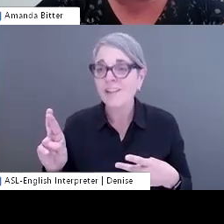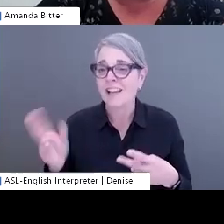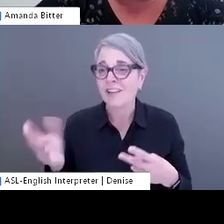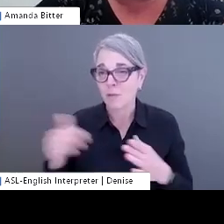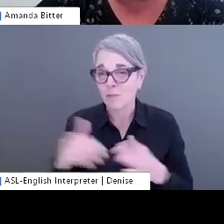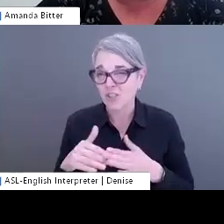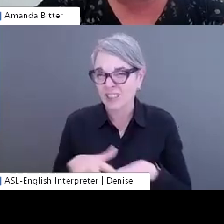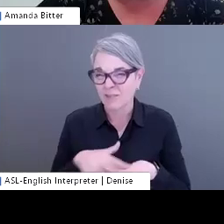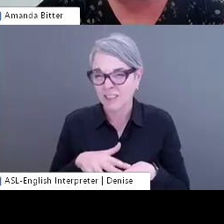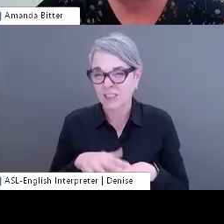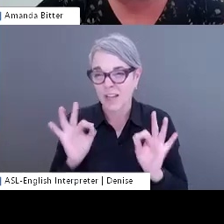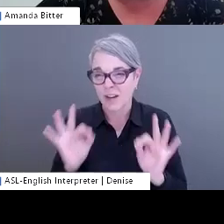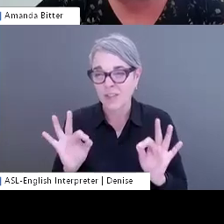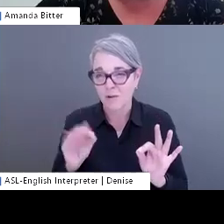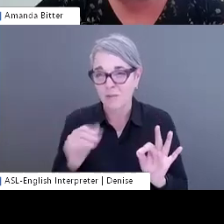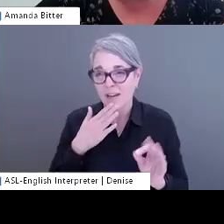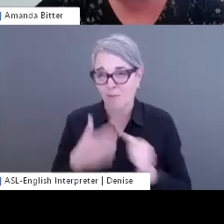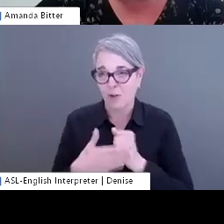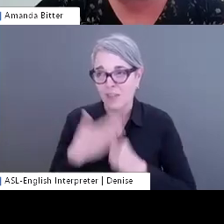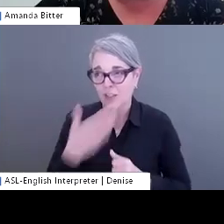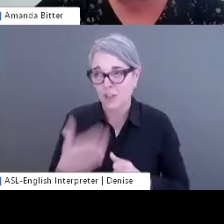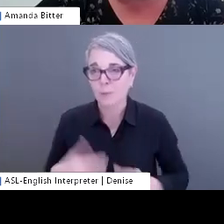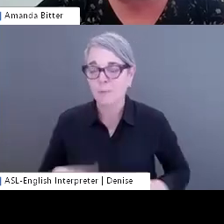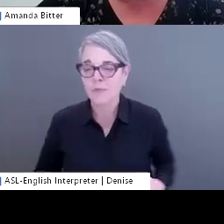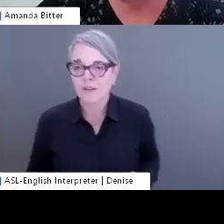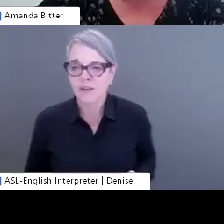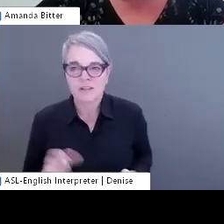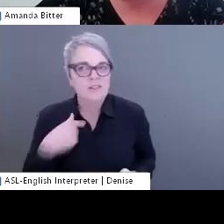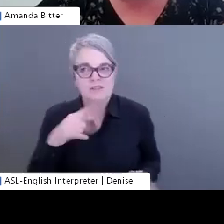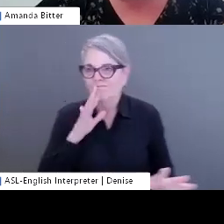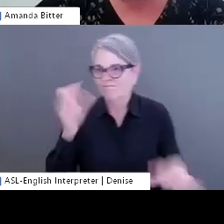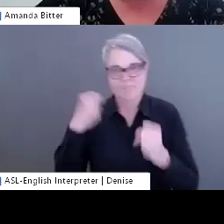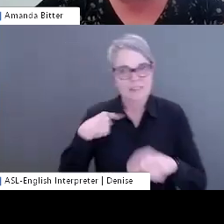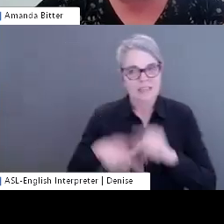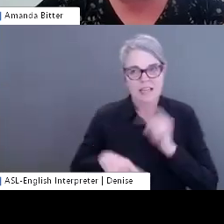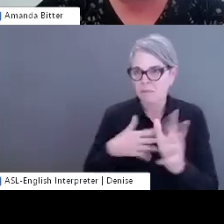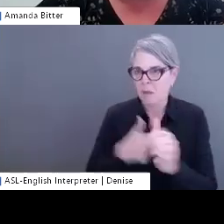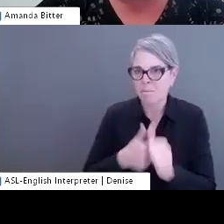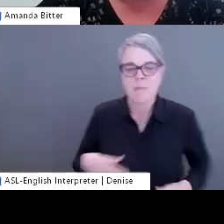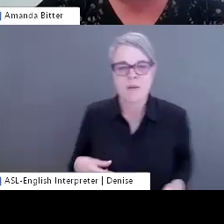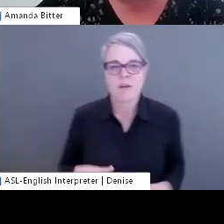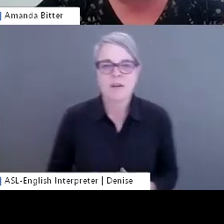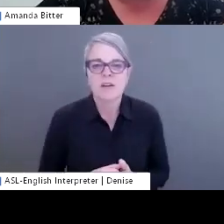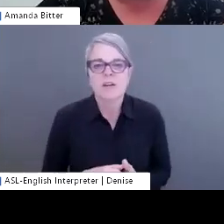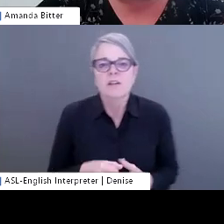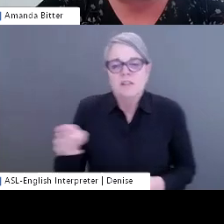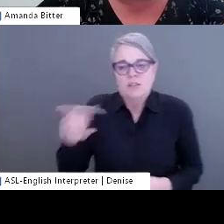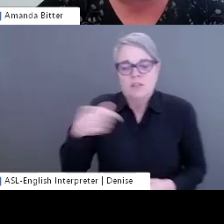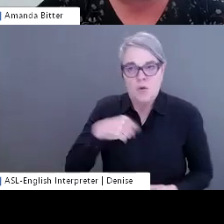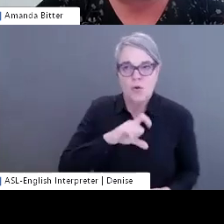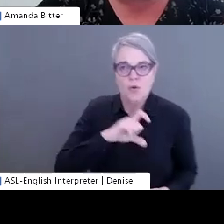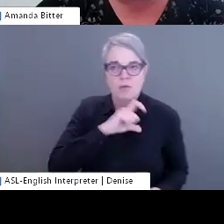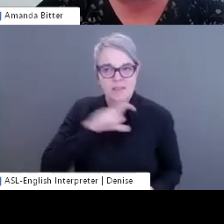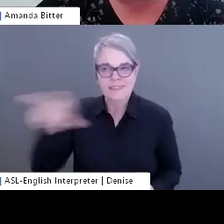NCR and repeat Okay. yourself and slow down, that would be helpful. Thank you. Okay, sorry. So police were not to determine not